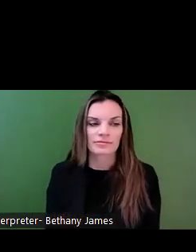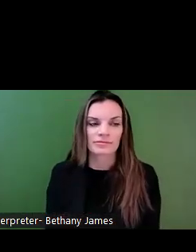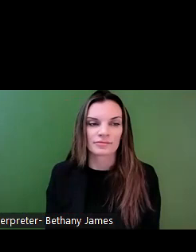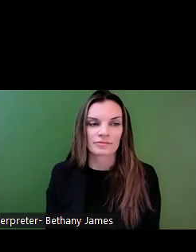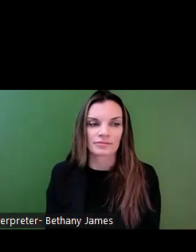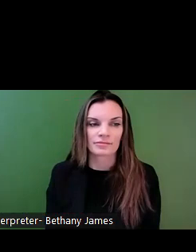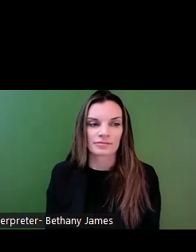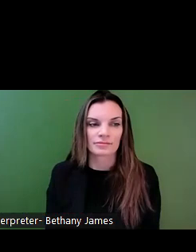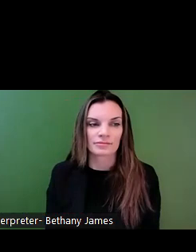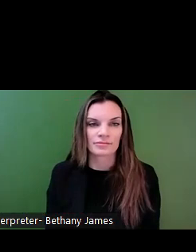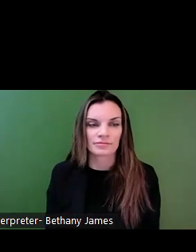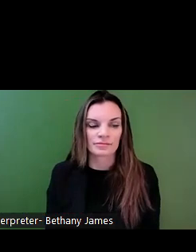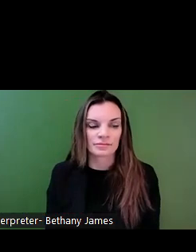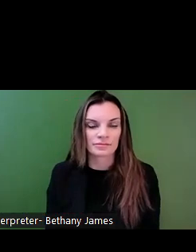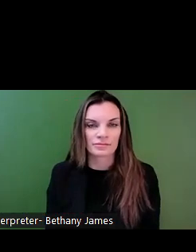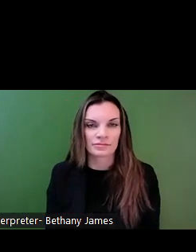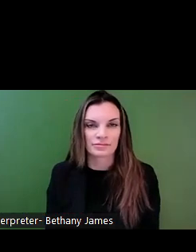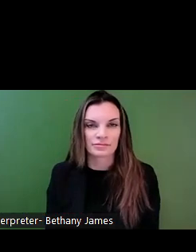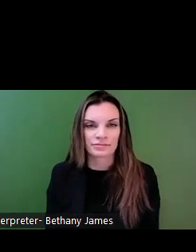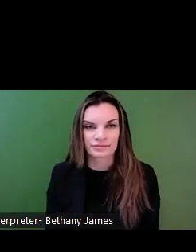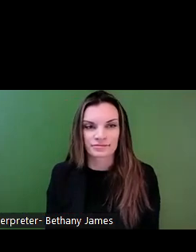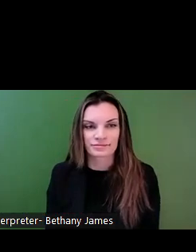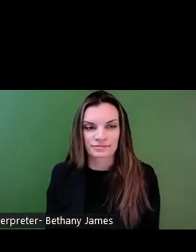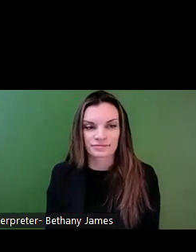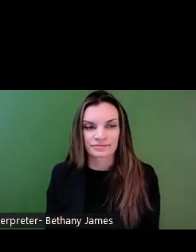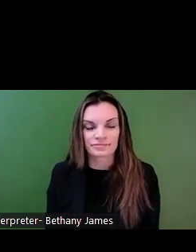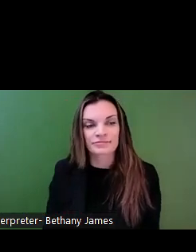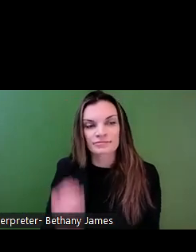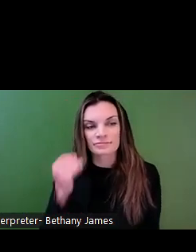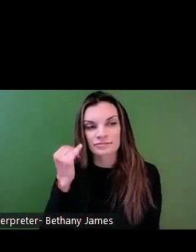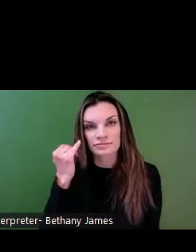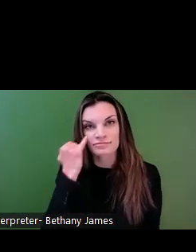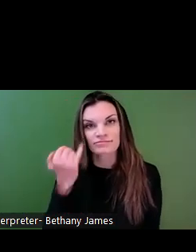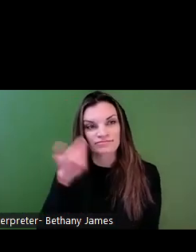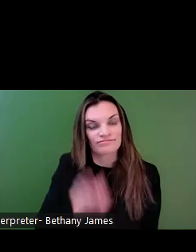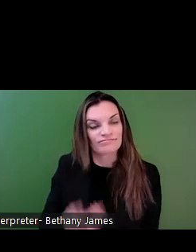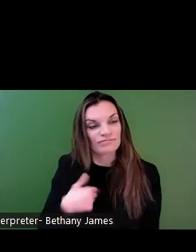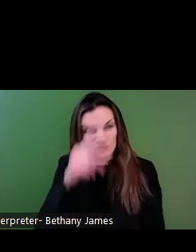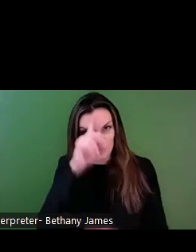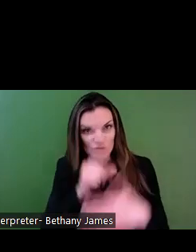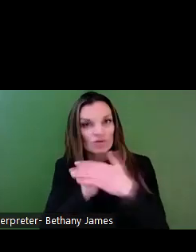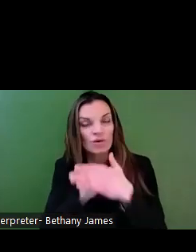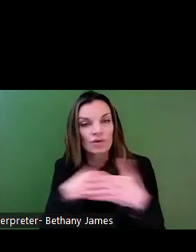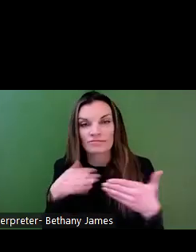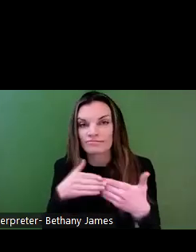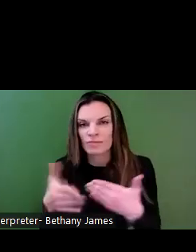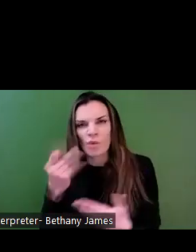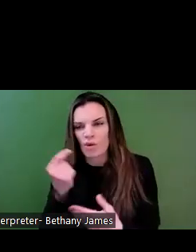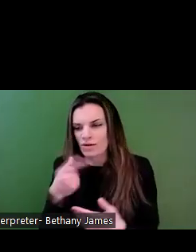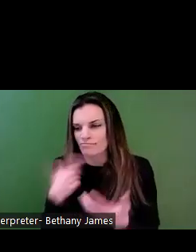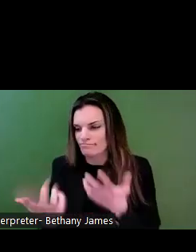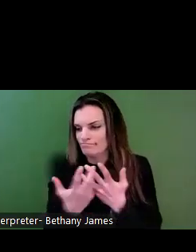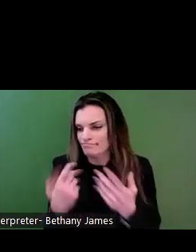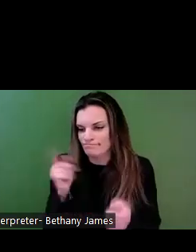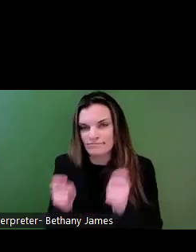So there are no set accommodations for an individual who has had a stroke. There's no specific list. Recommendations are based on how the